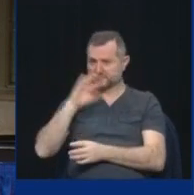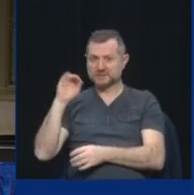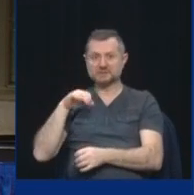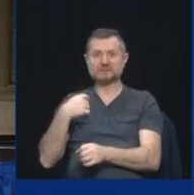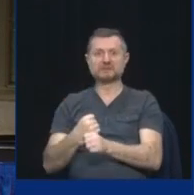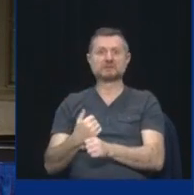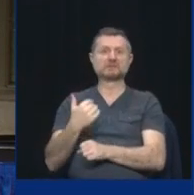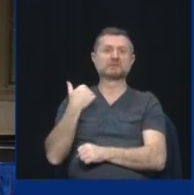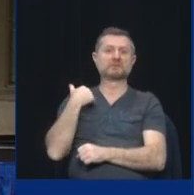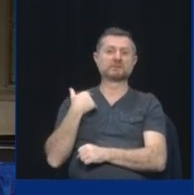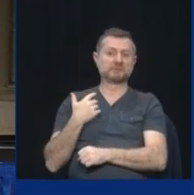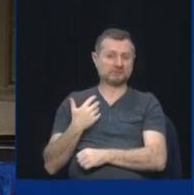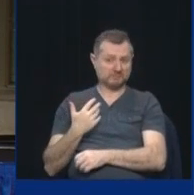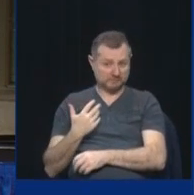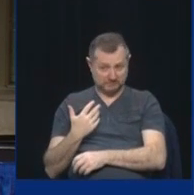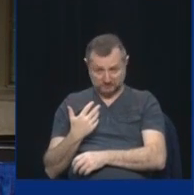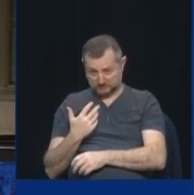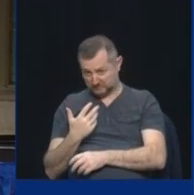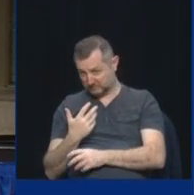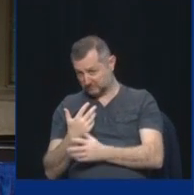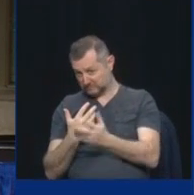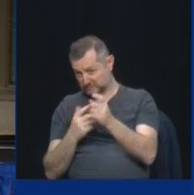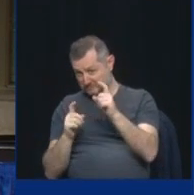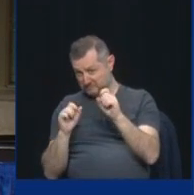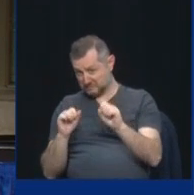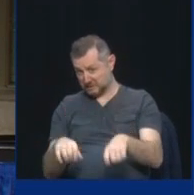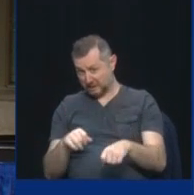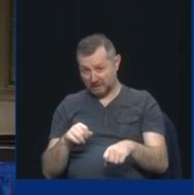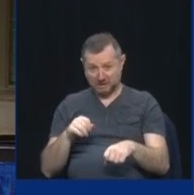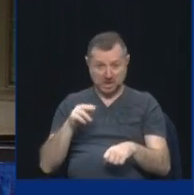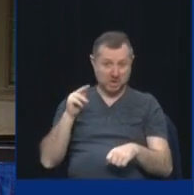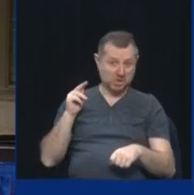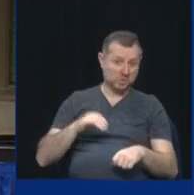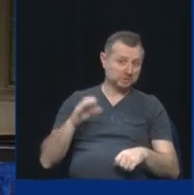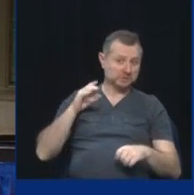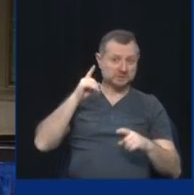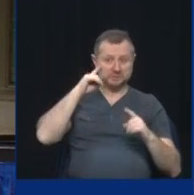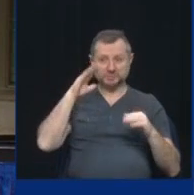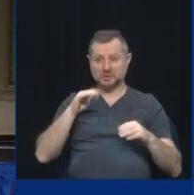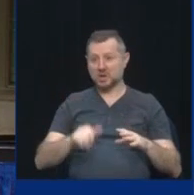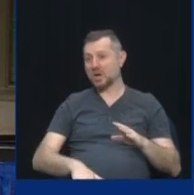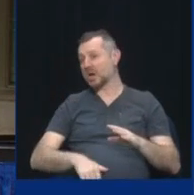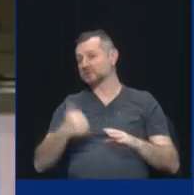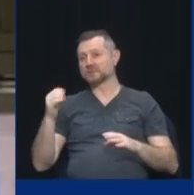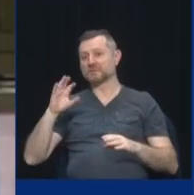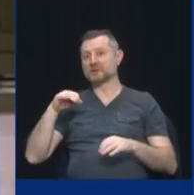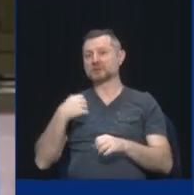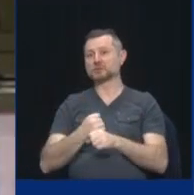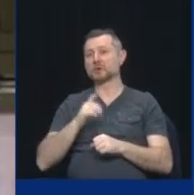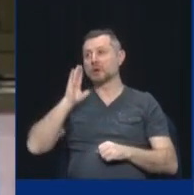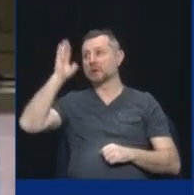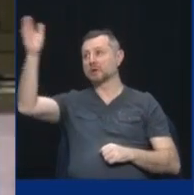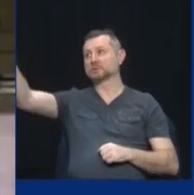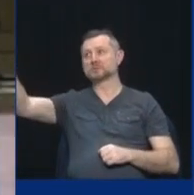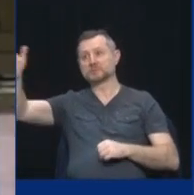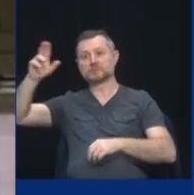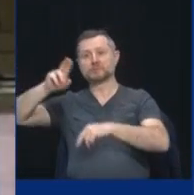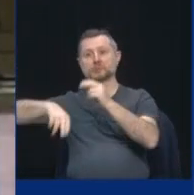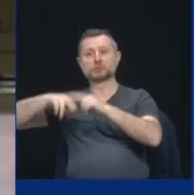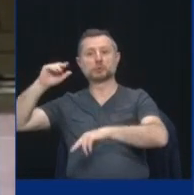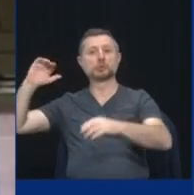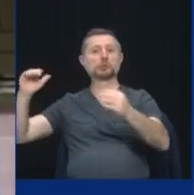Should New Yorkers expect 50 years before another infrastructure rail project like this is complete again? I don't know. How long did it take me to build